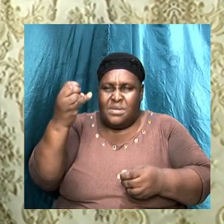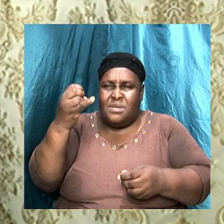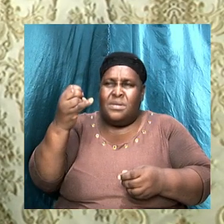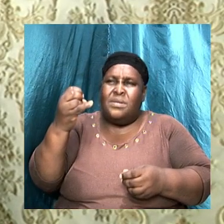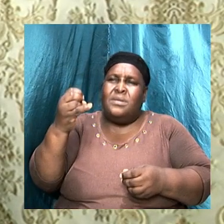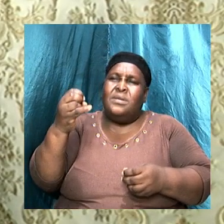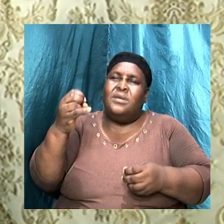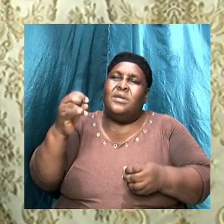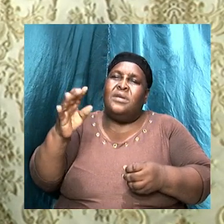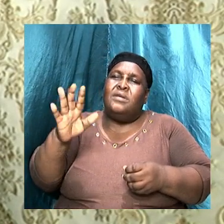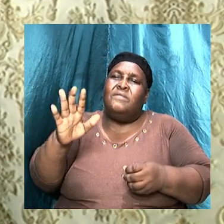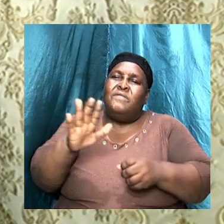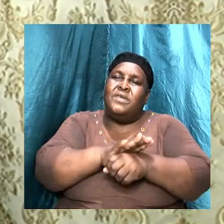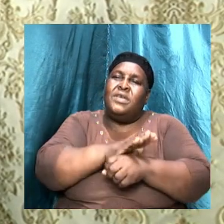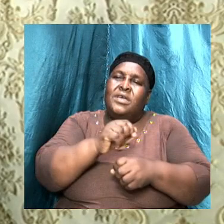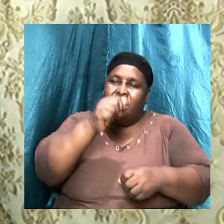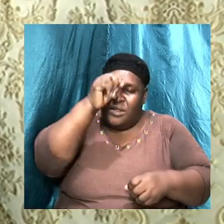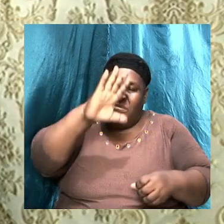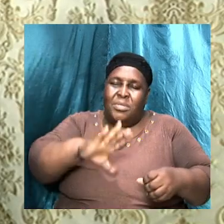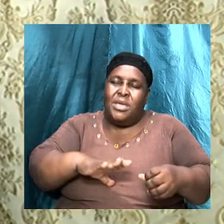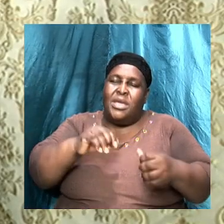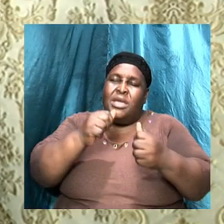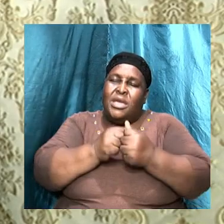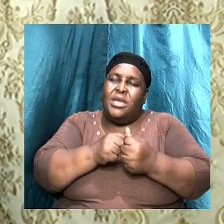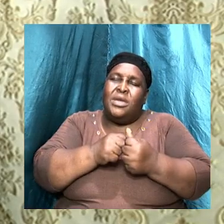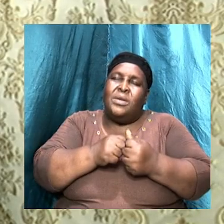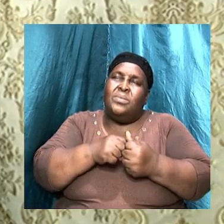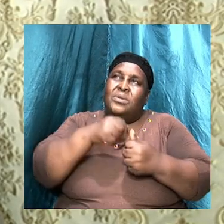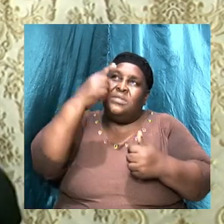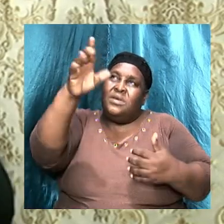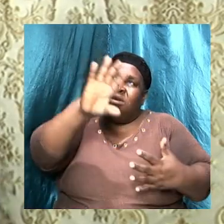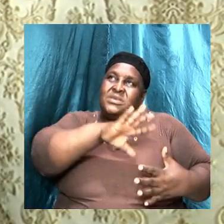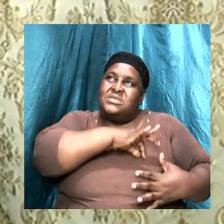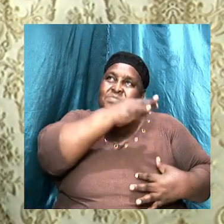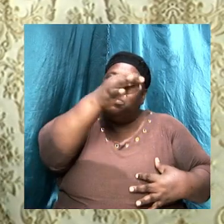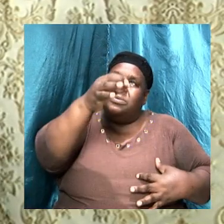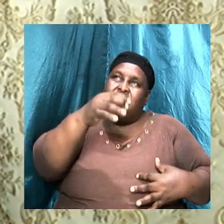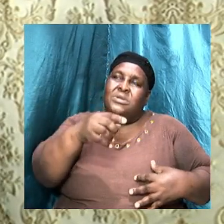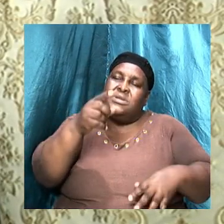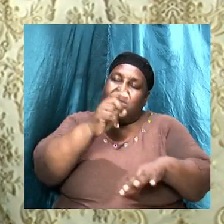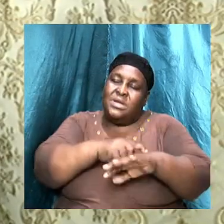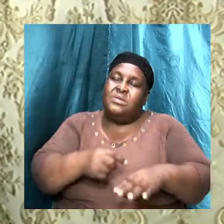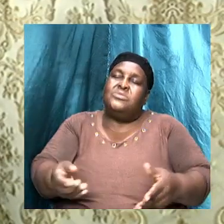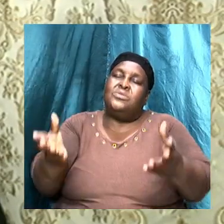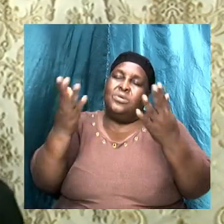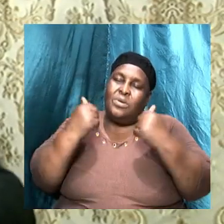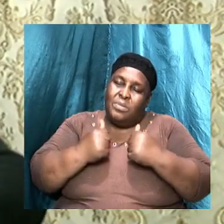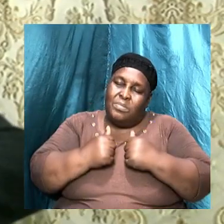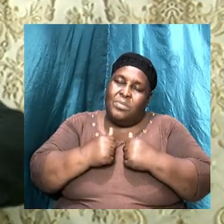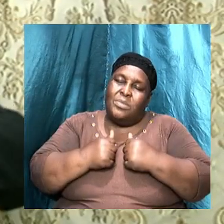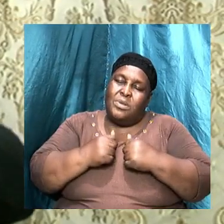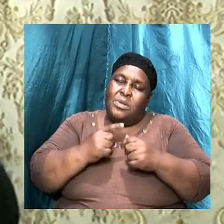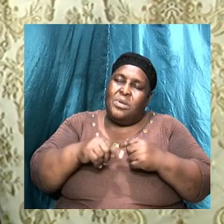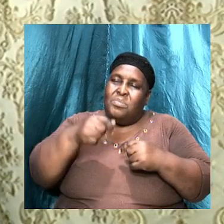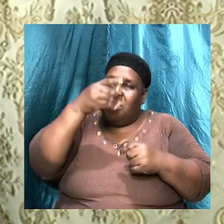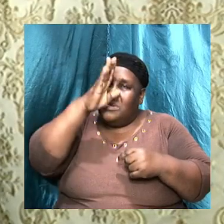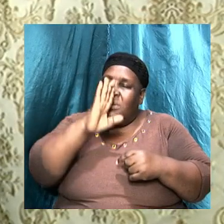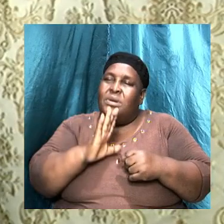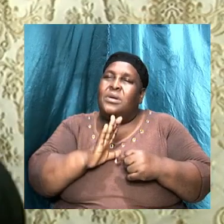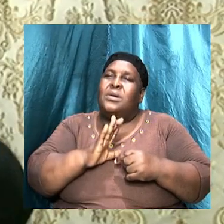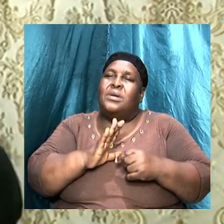men with his spirit to baptize men with his spirit in a time to come but God gradually